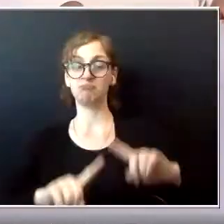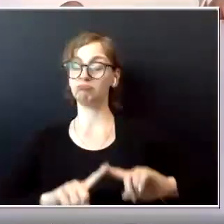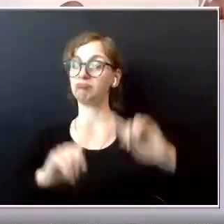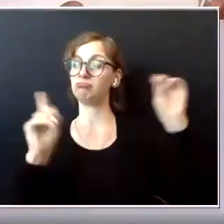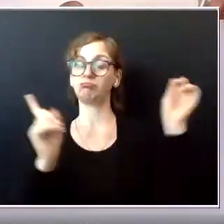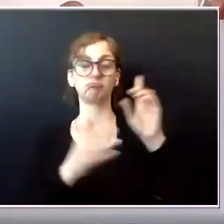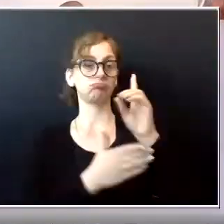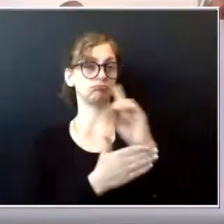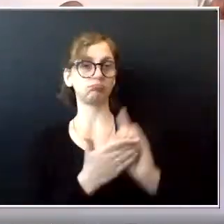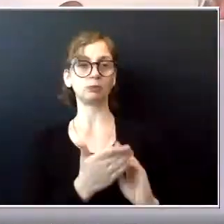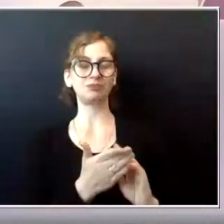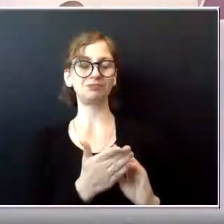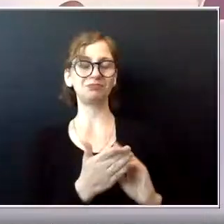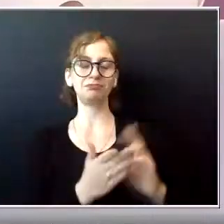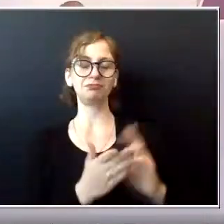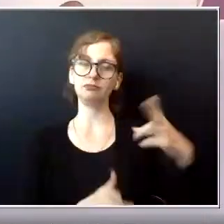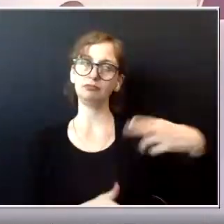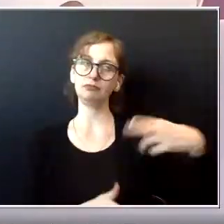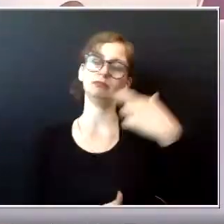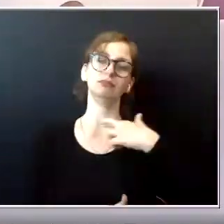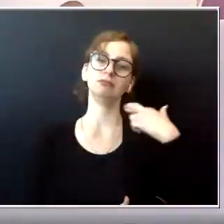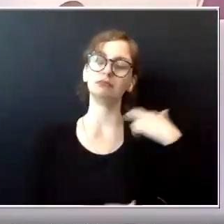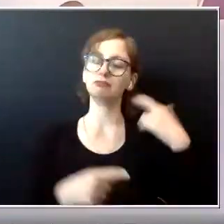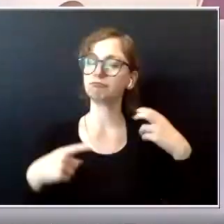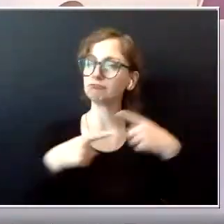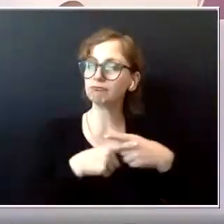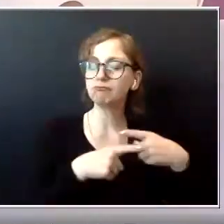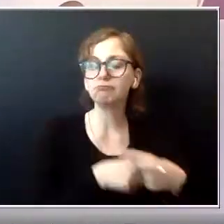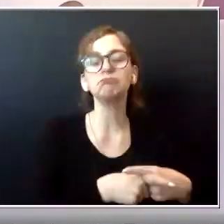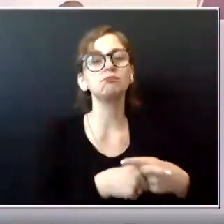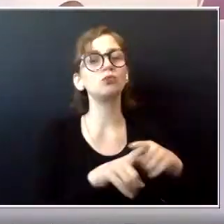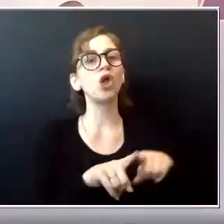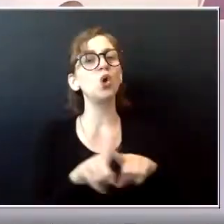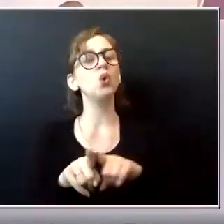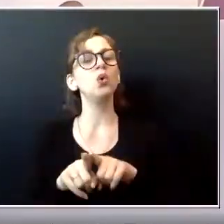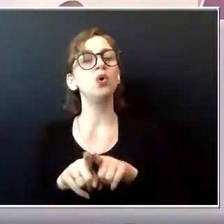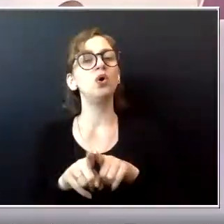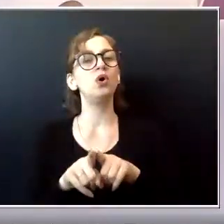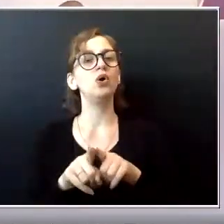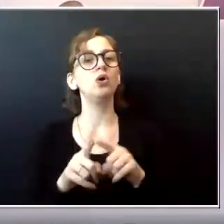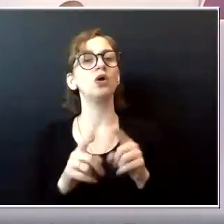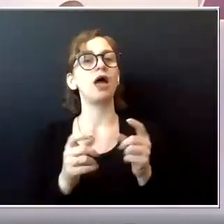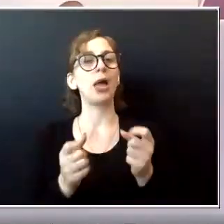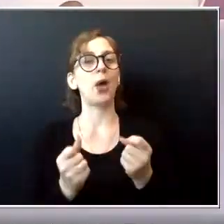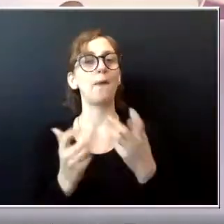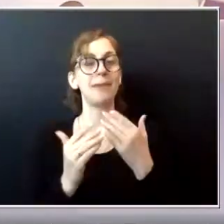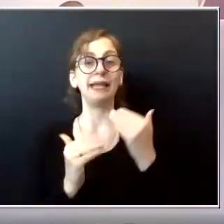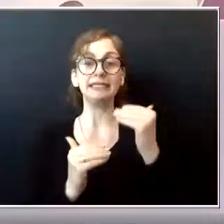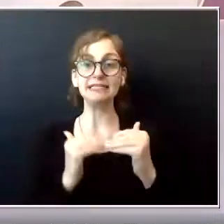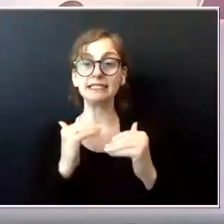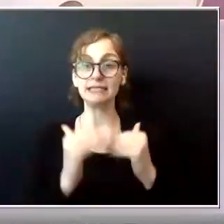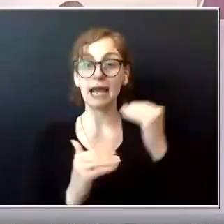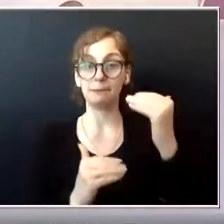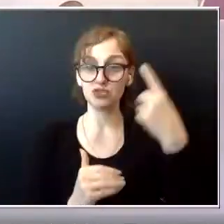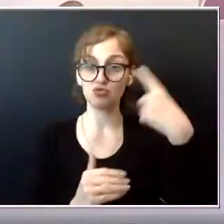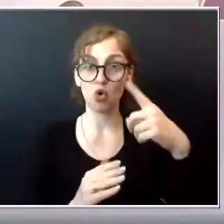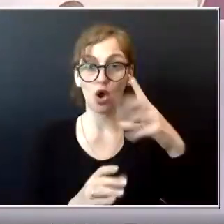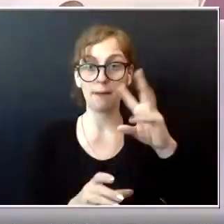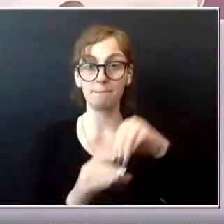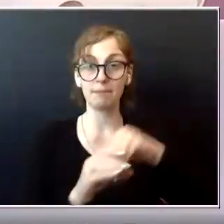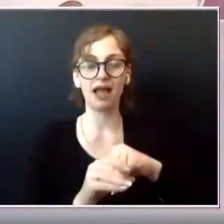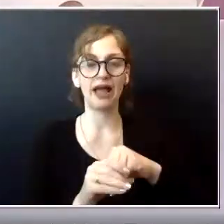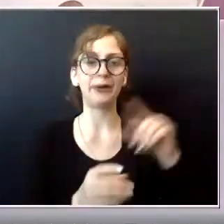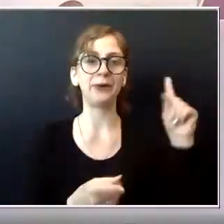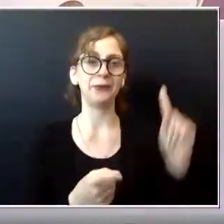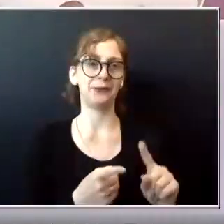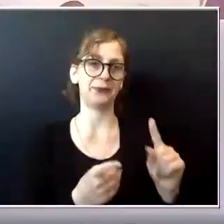of complications, and also the number of steps we do to implant it are fewer now. So we just go with single access. In the past,